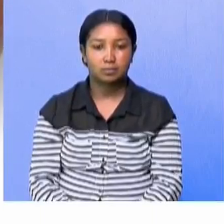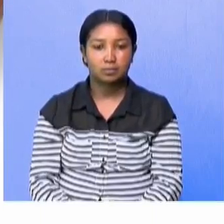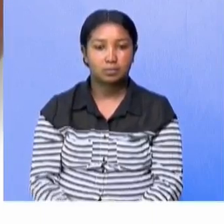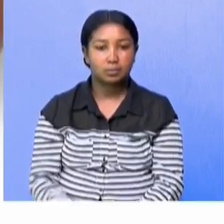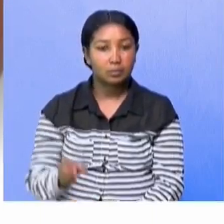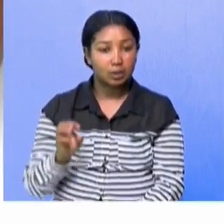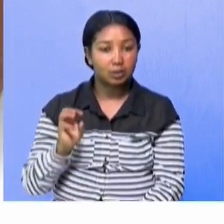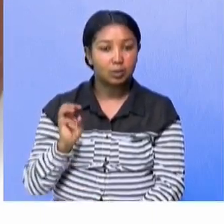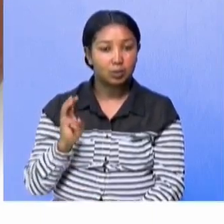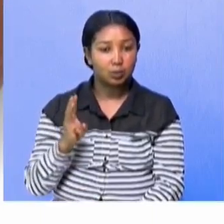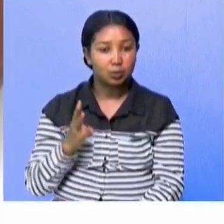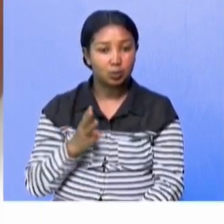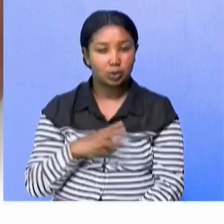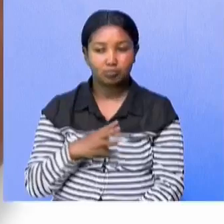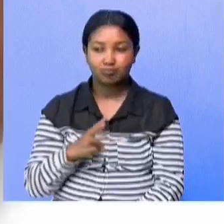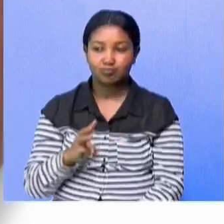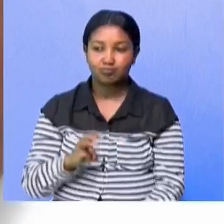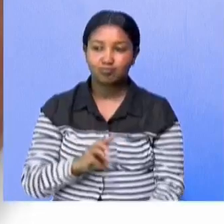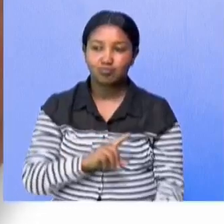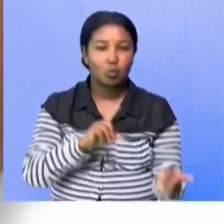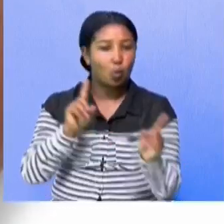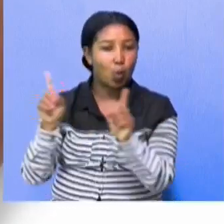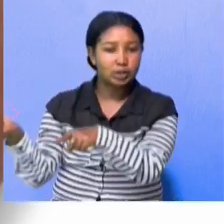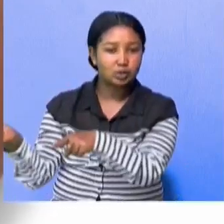We went to